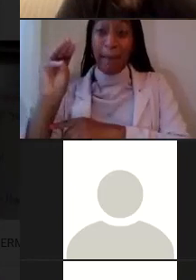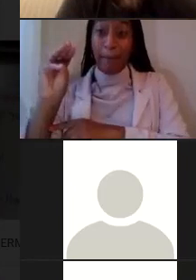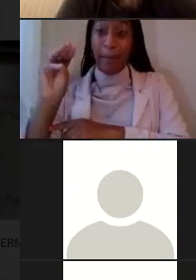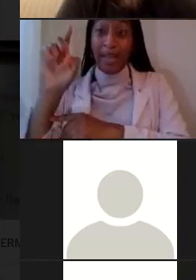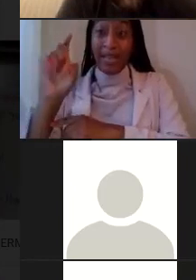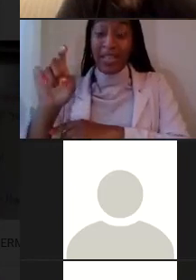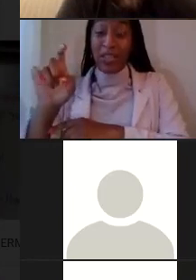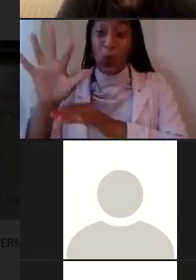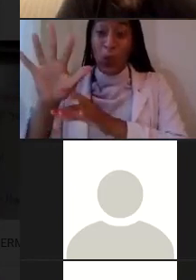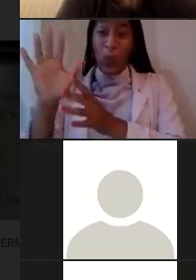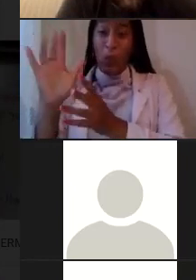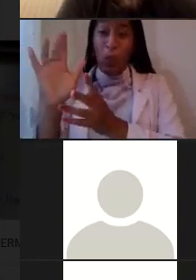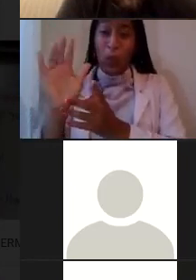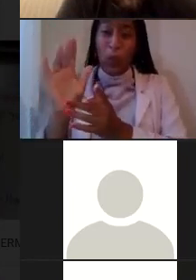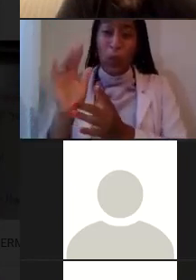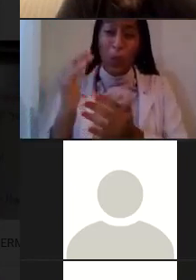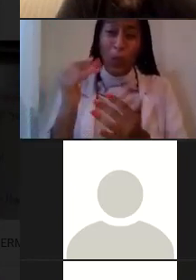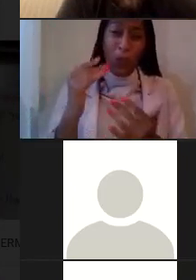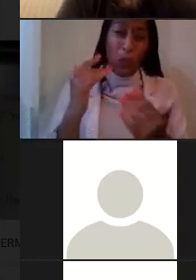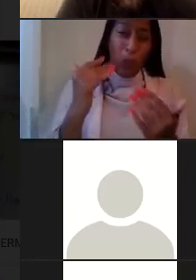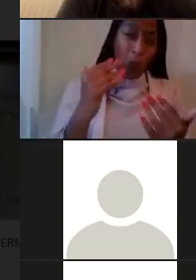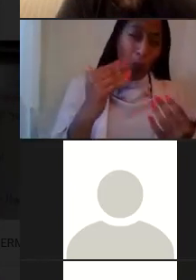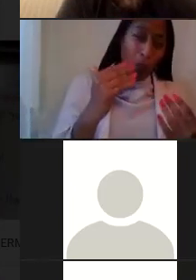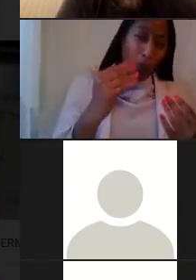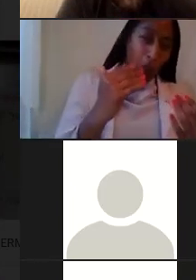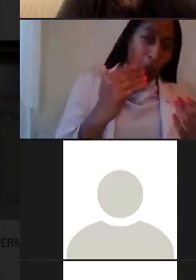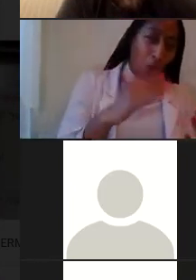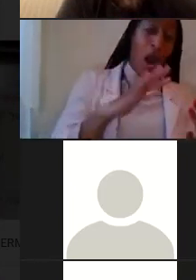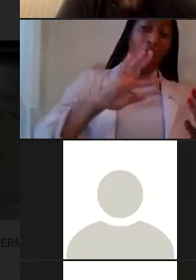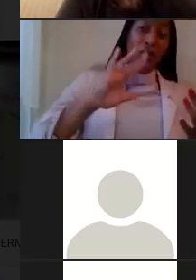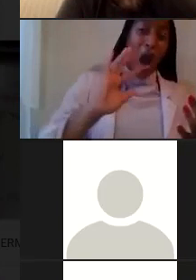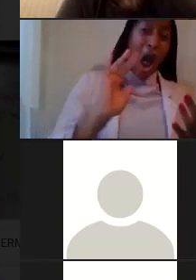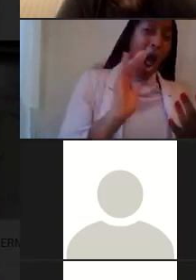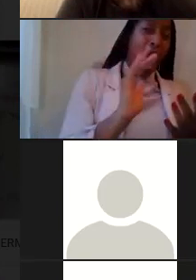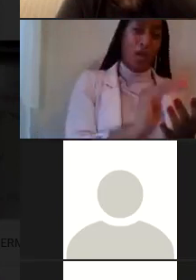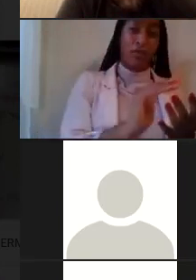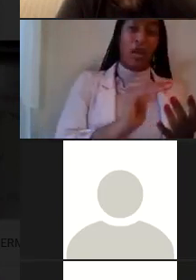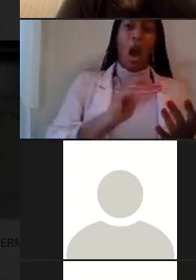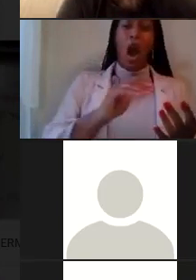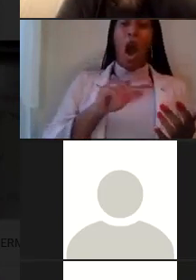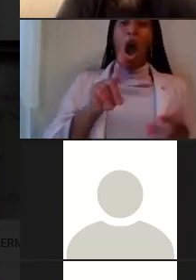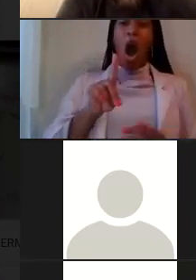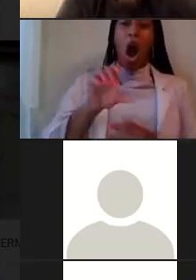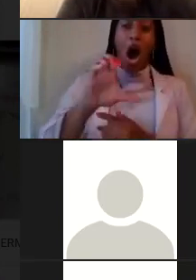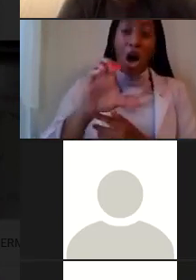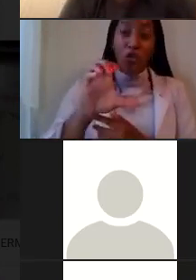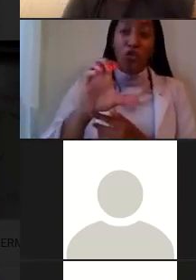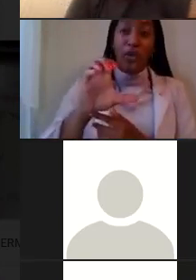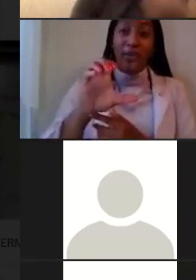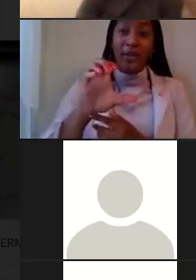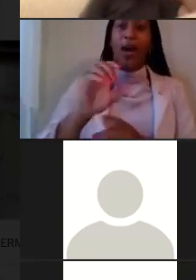degrees Celsius. And the reason we stop at 100 degrees Celsius is because that is the boiling